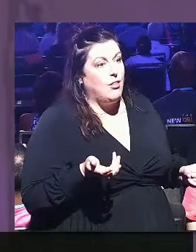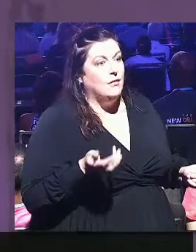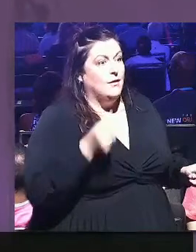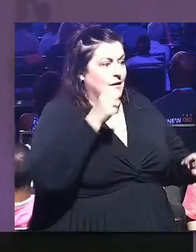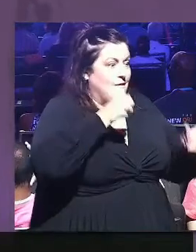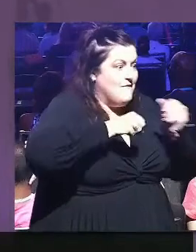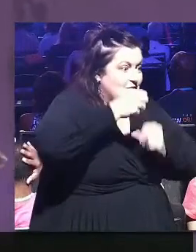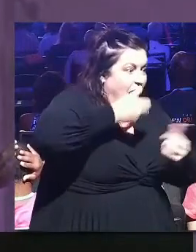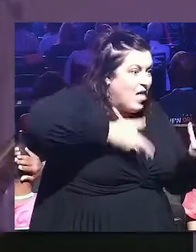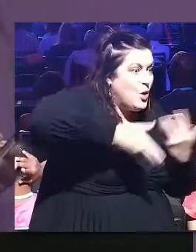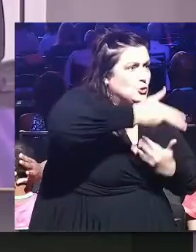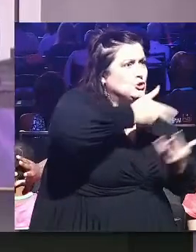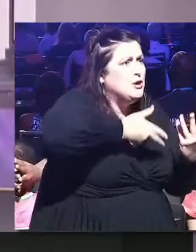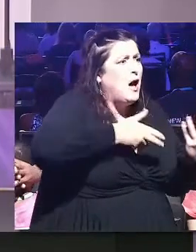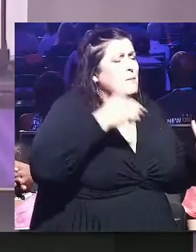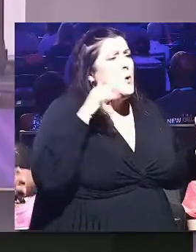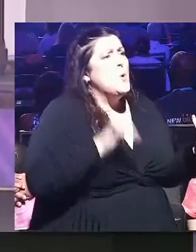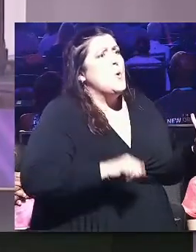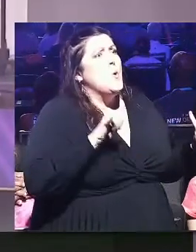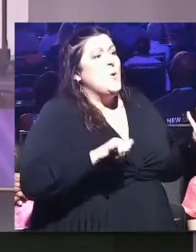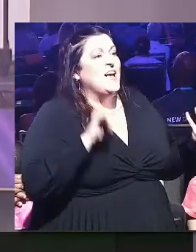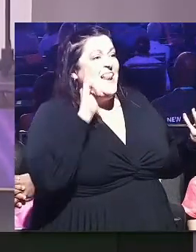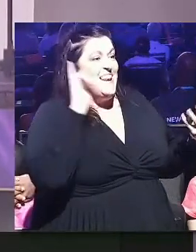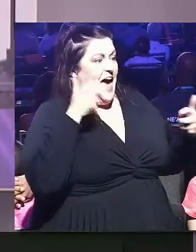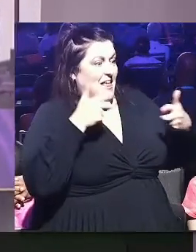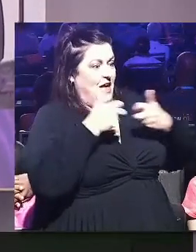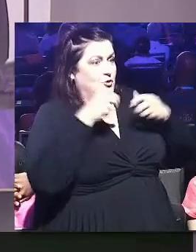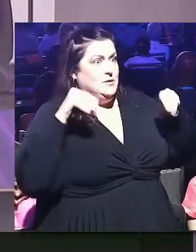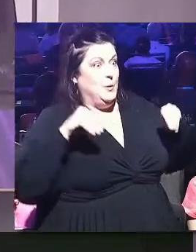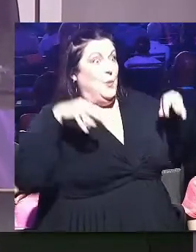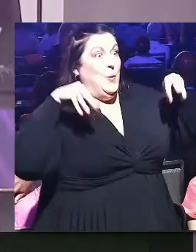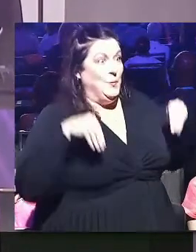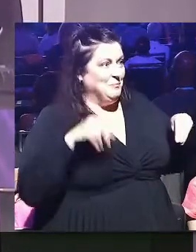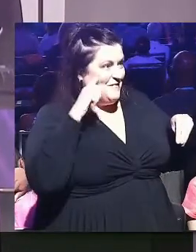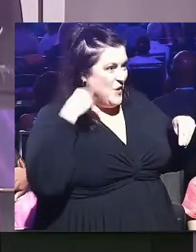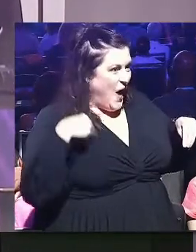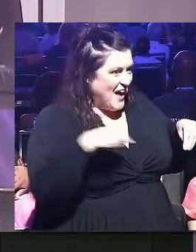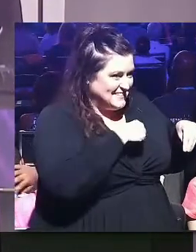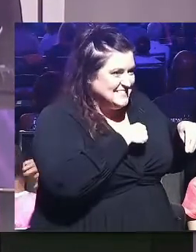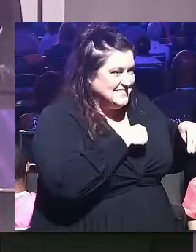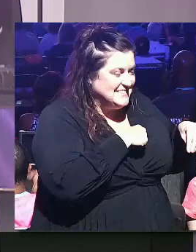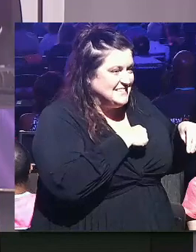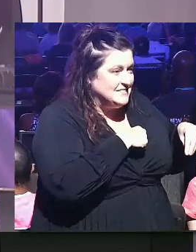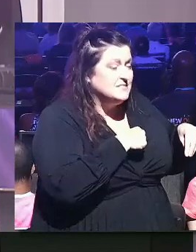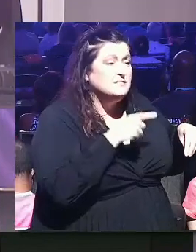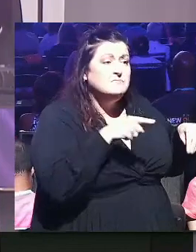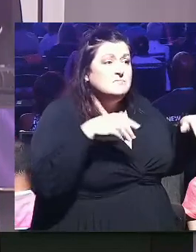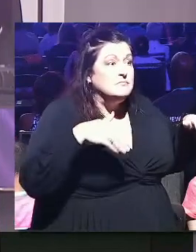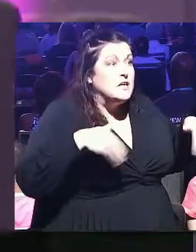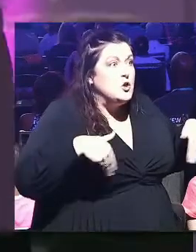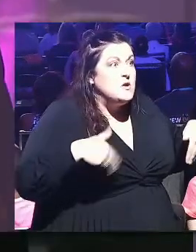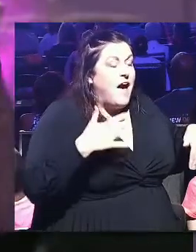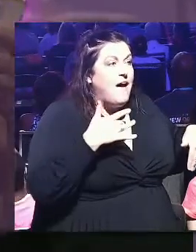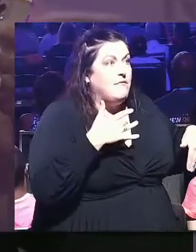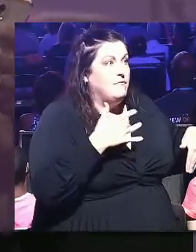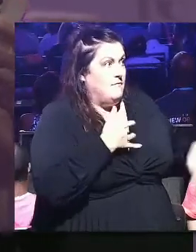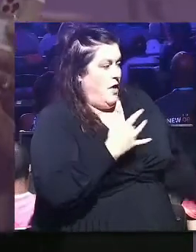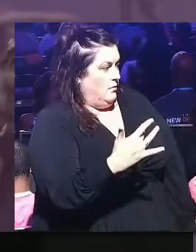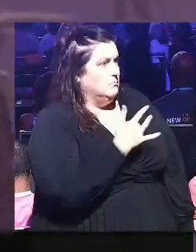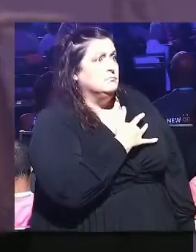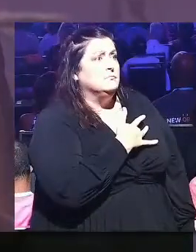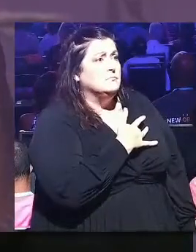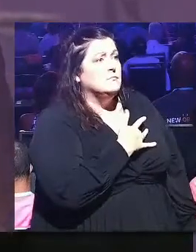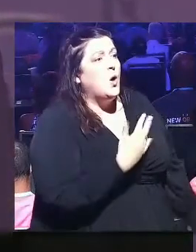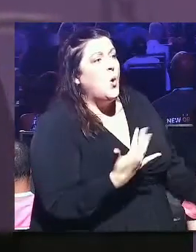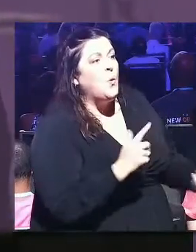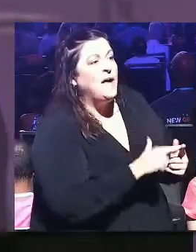fellowship has been electric. I mean electric. If you haven't been electrified, then just